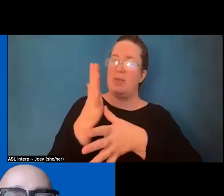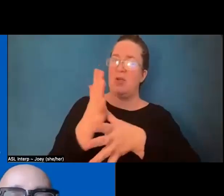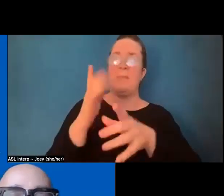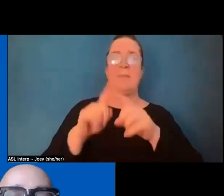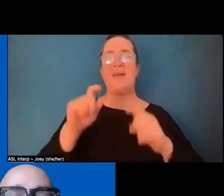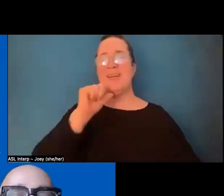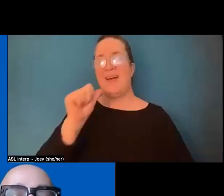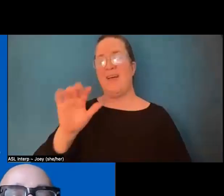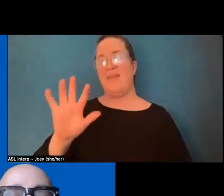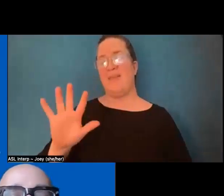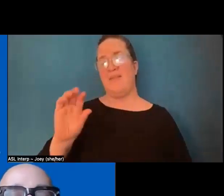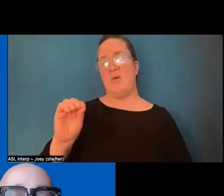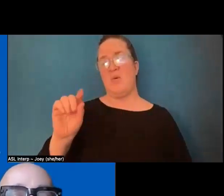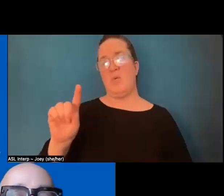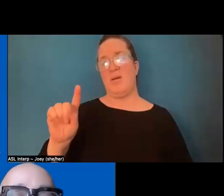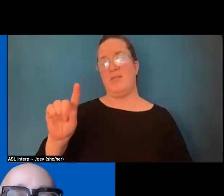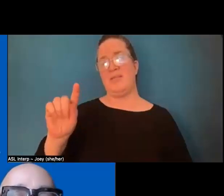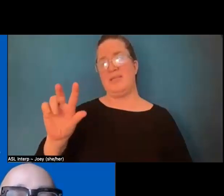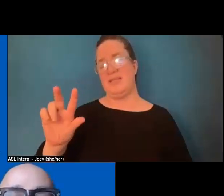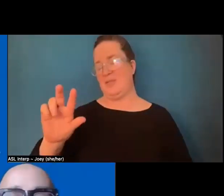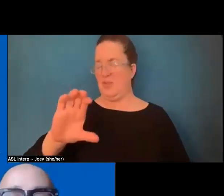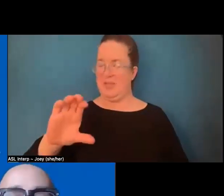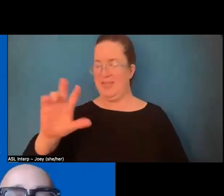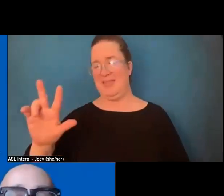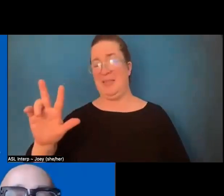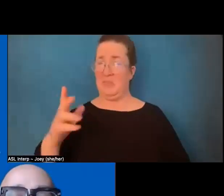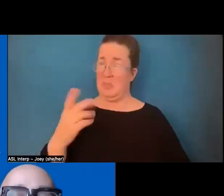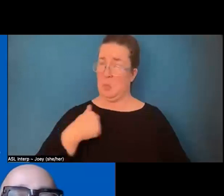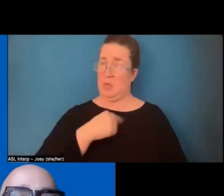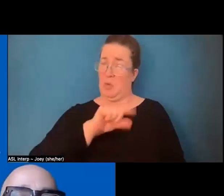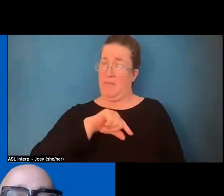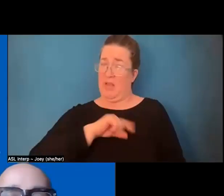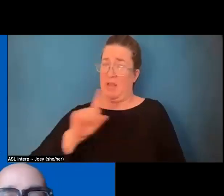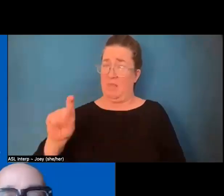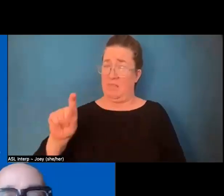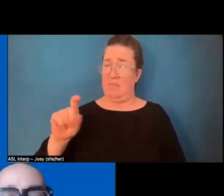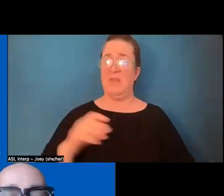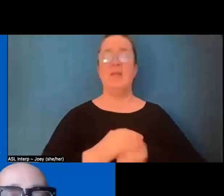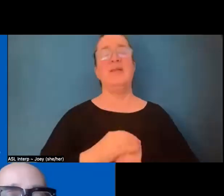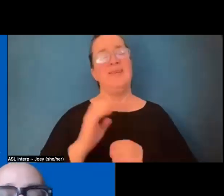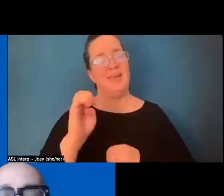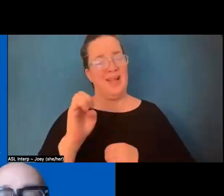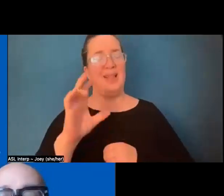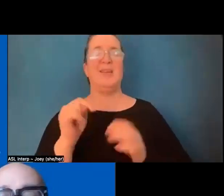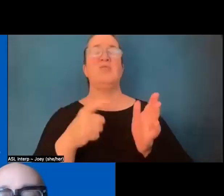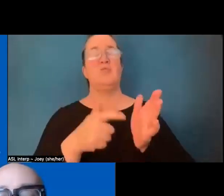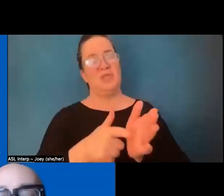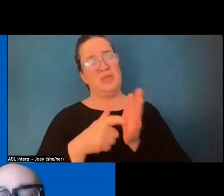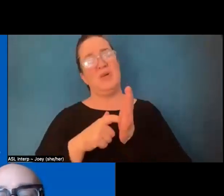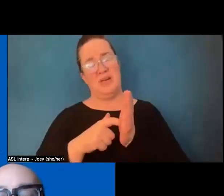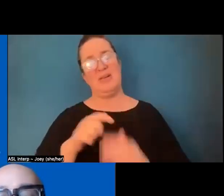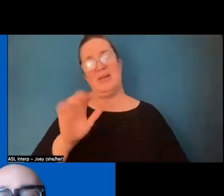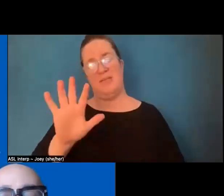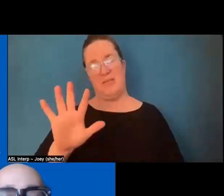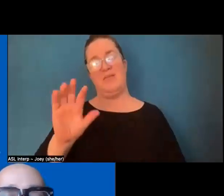one? Yeah. So the eligibility requirements do require that you are a